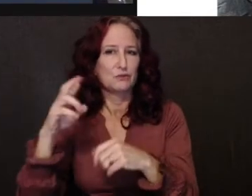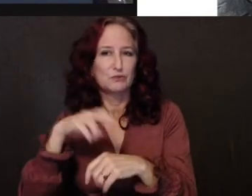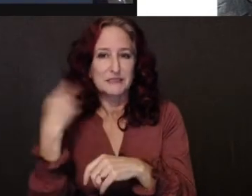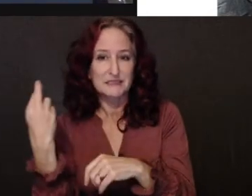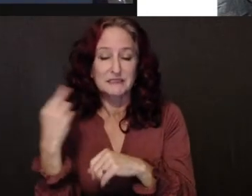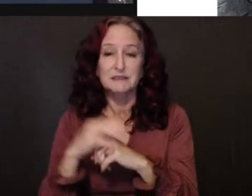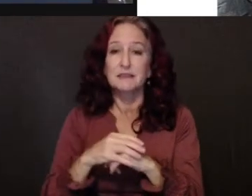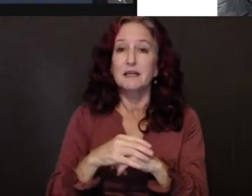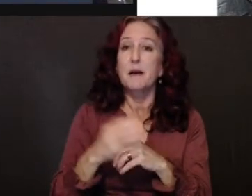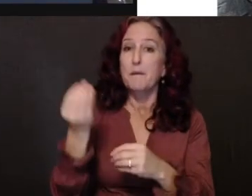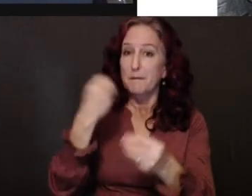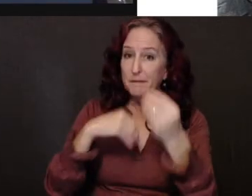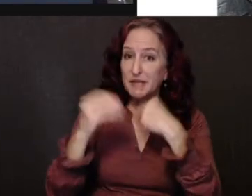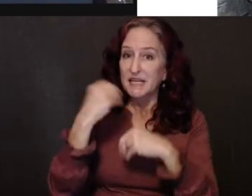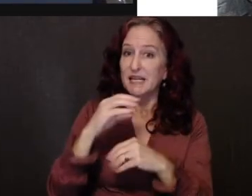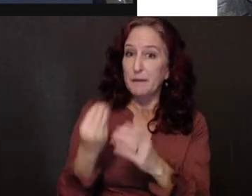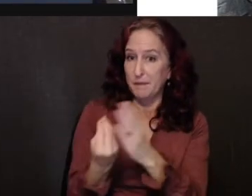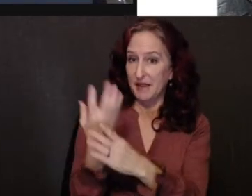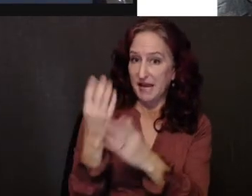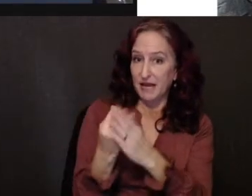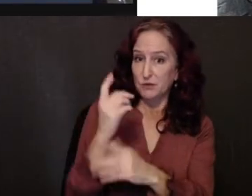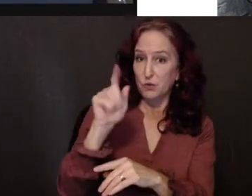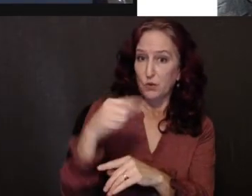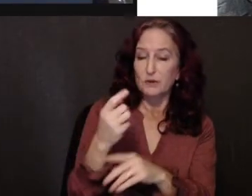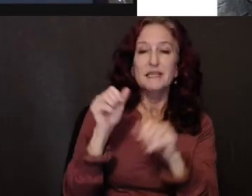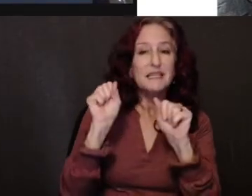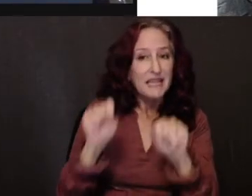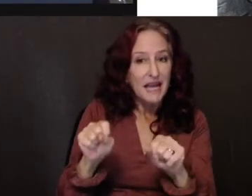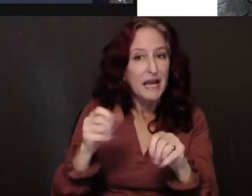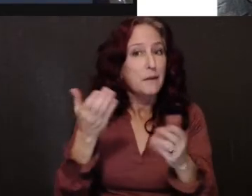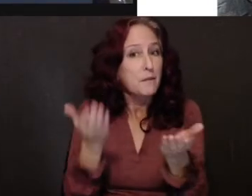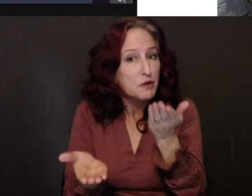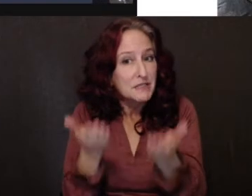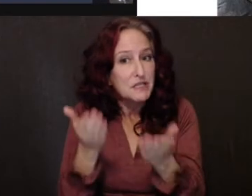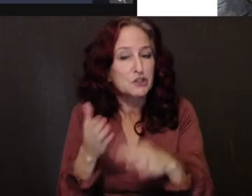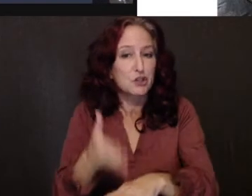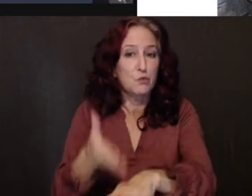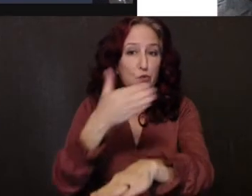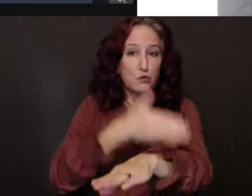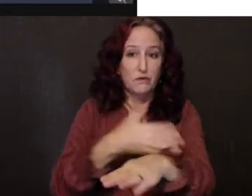and concerns, while a plant-forward diet could potentially improve one's health.